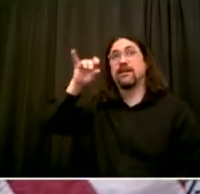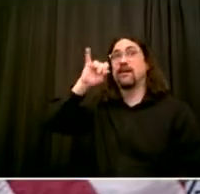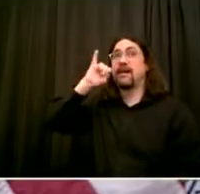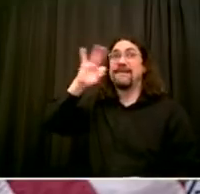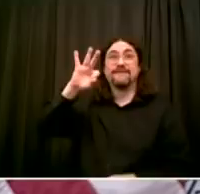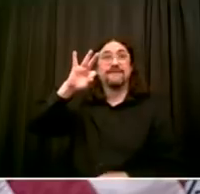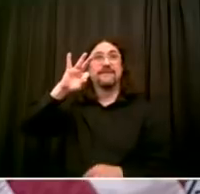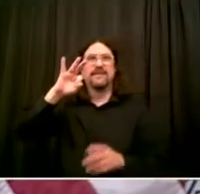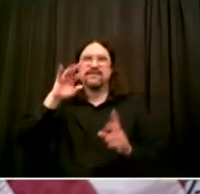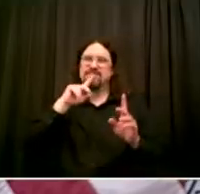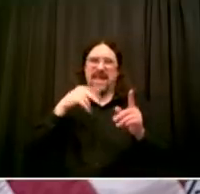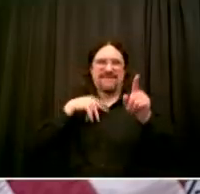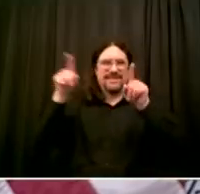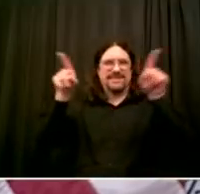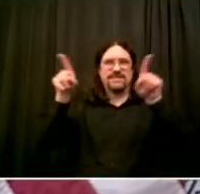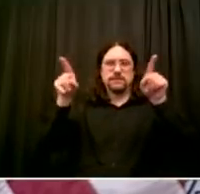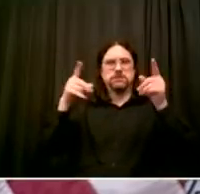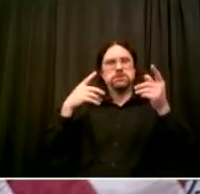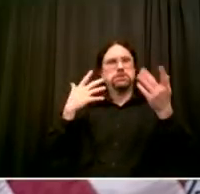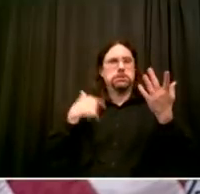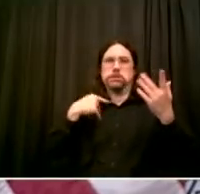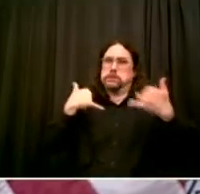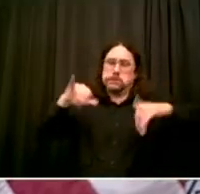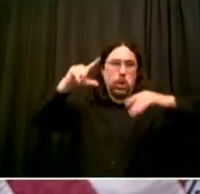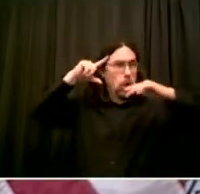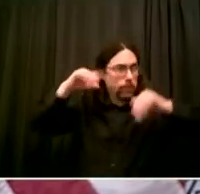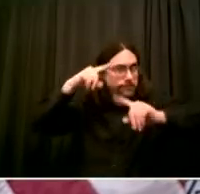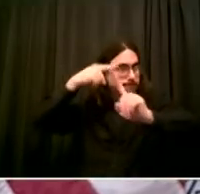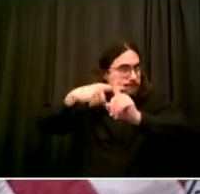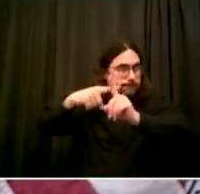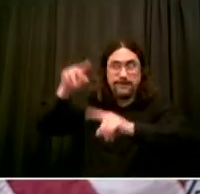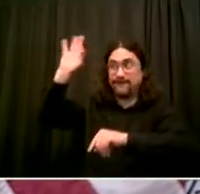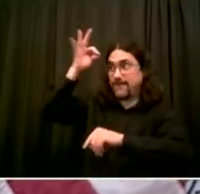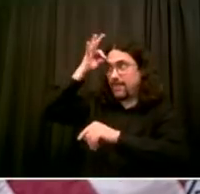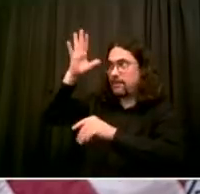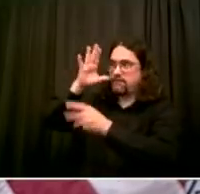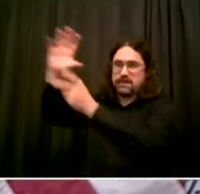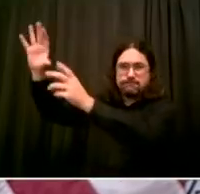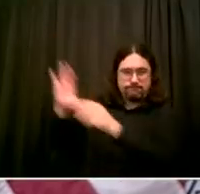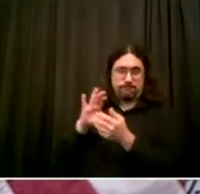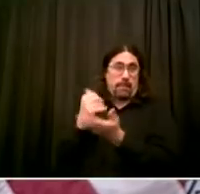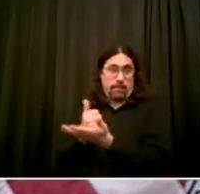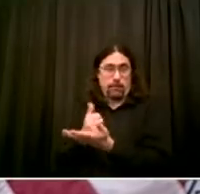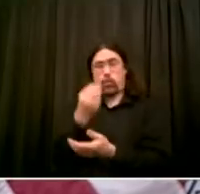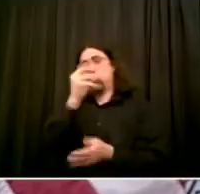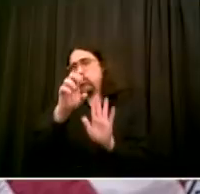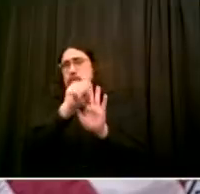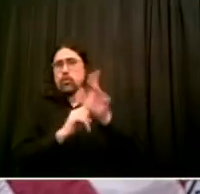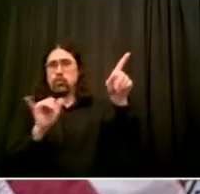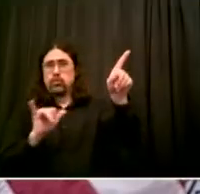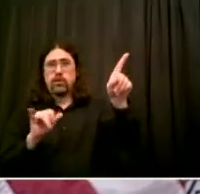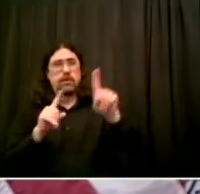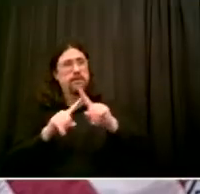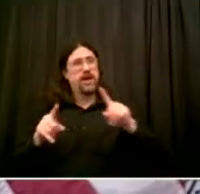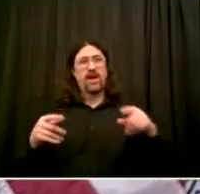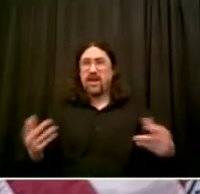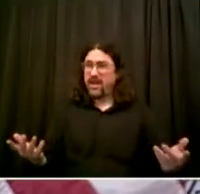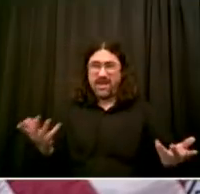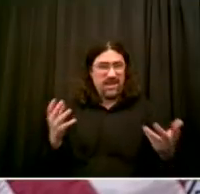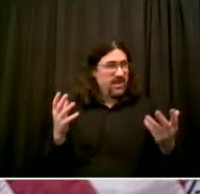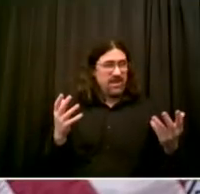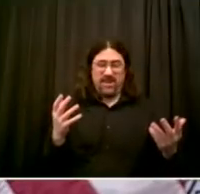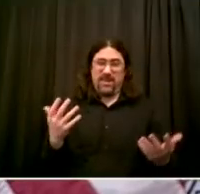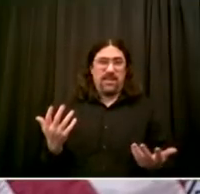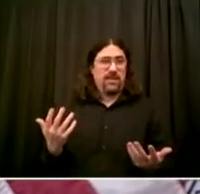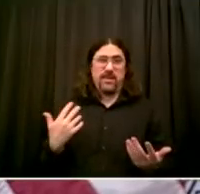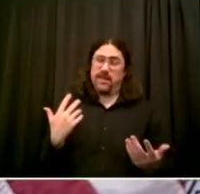Next, we have David from Gothamist. David? David?